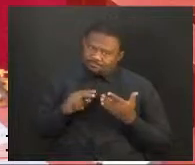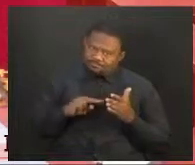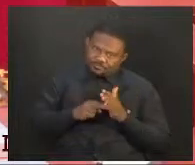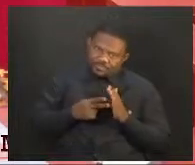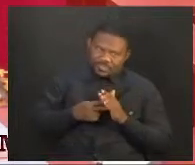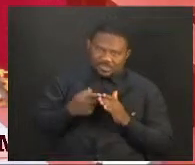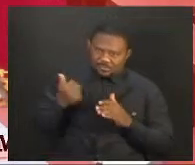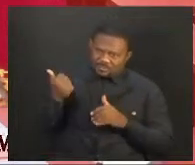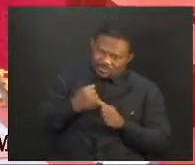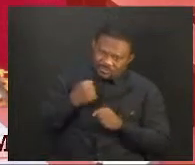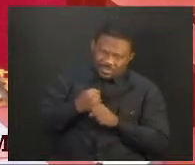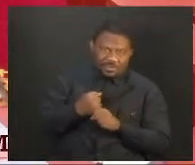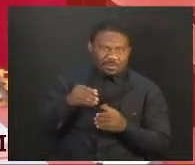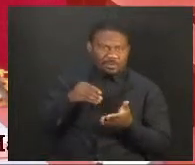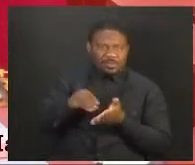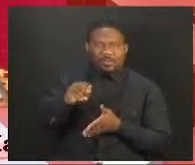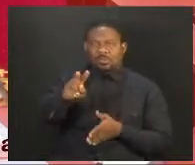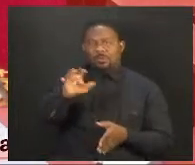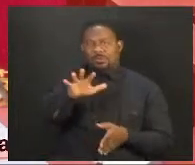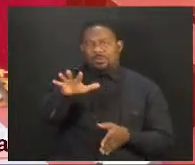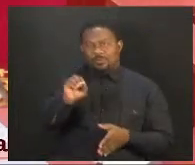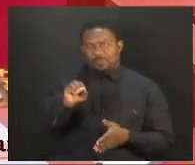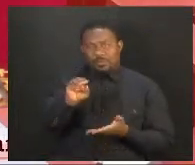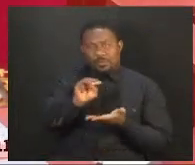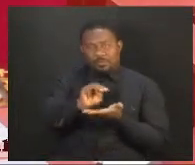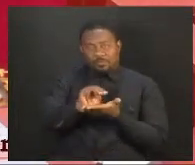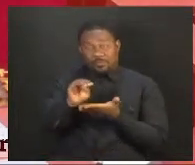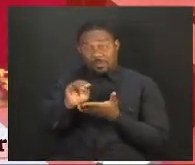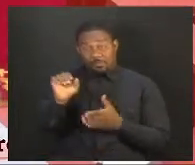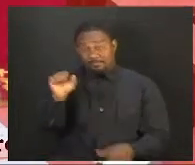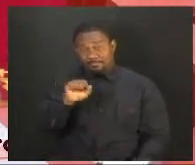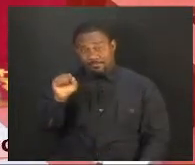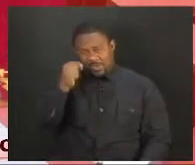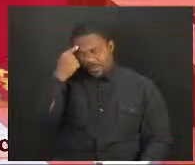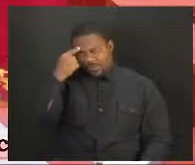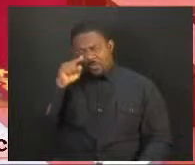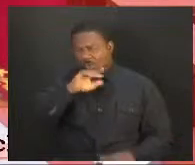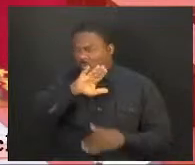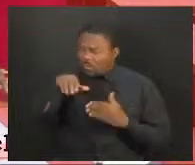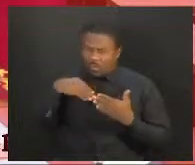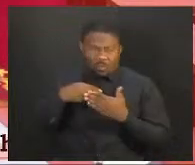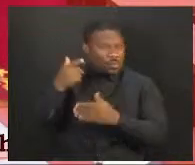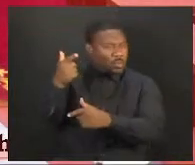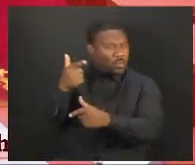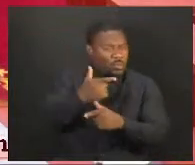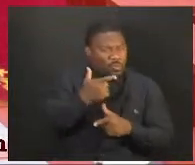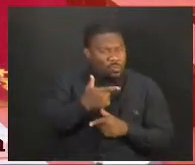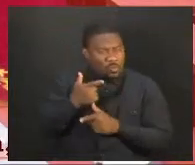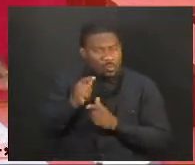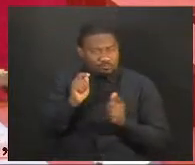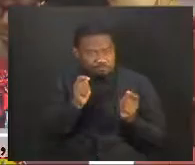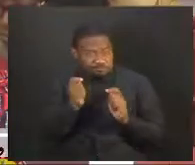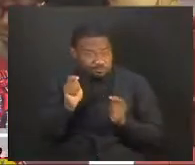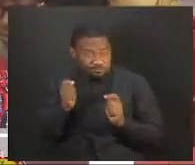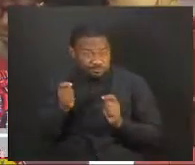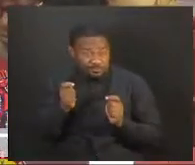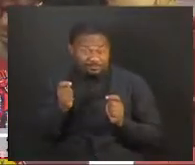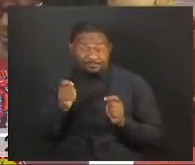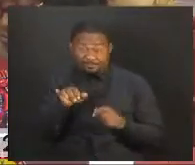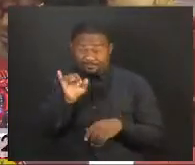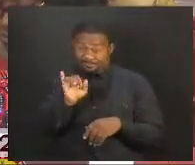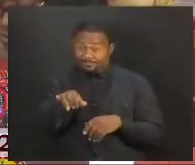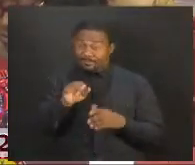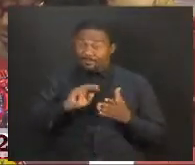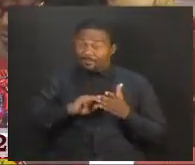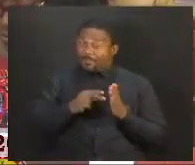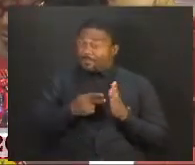ceiling of $250 million for all bilateral loans that are being restructured. This constraint means